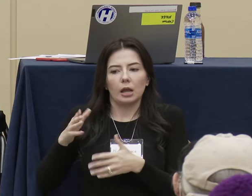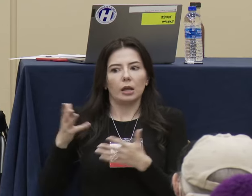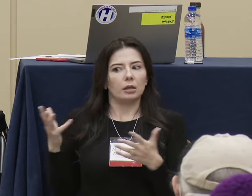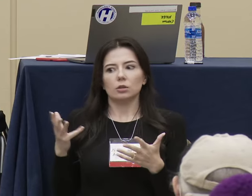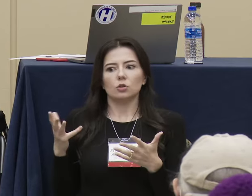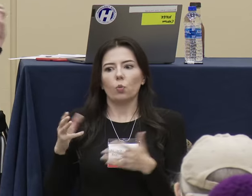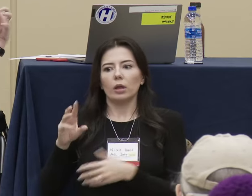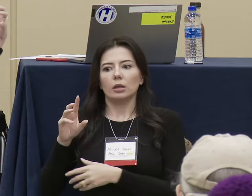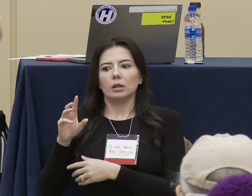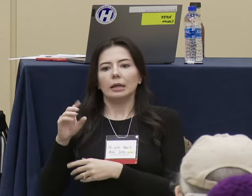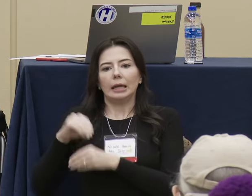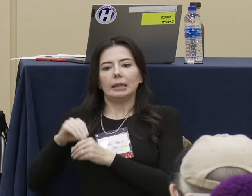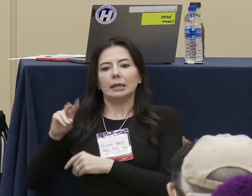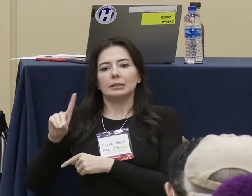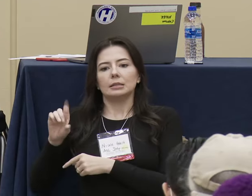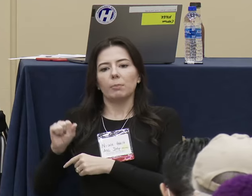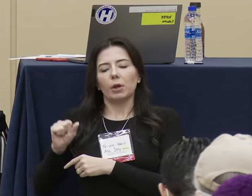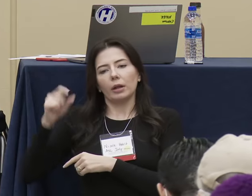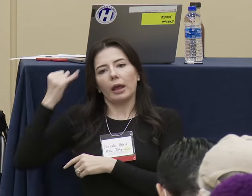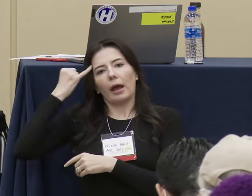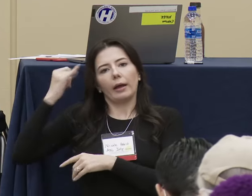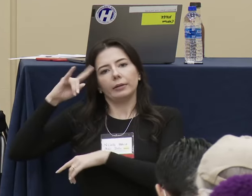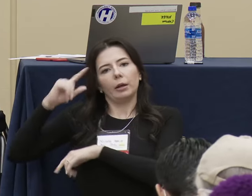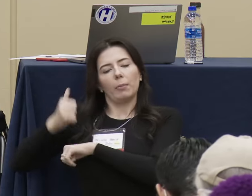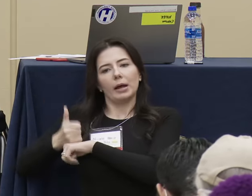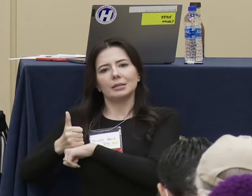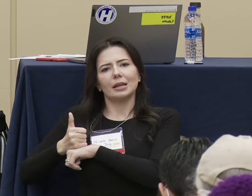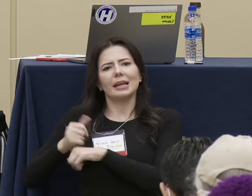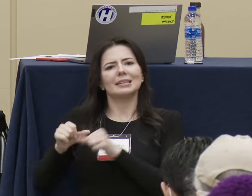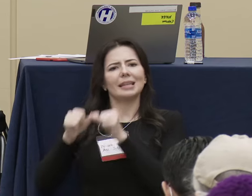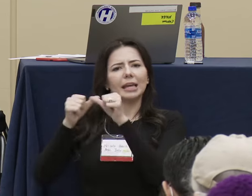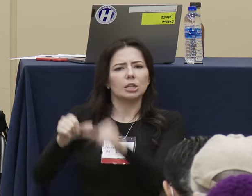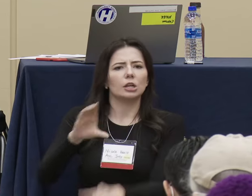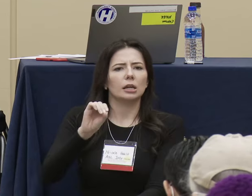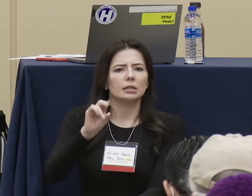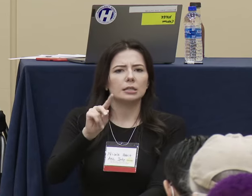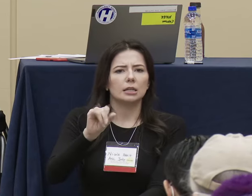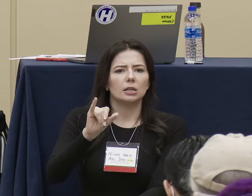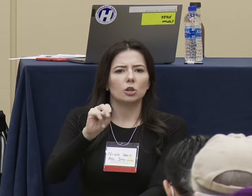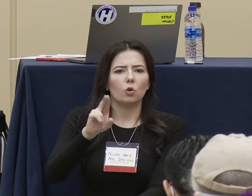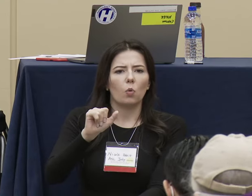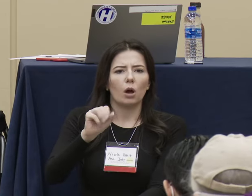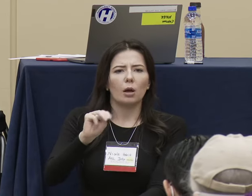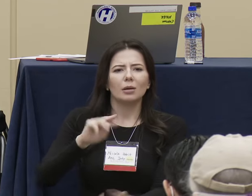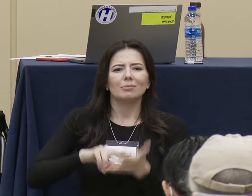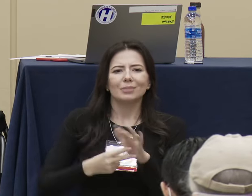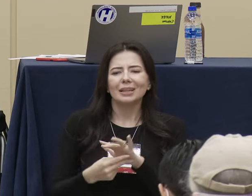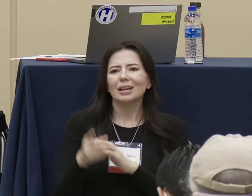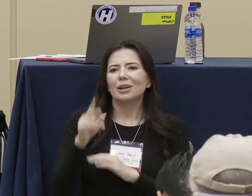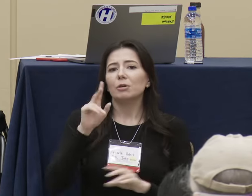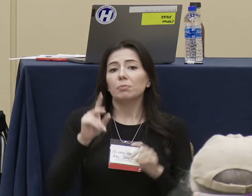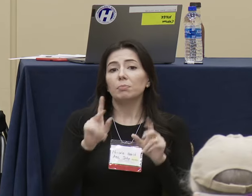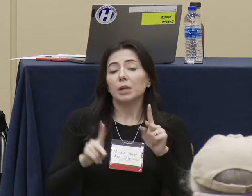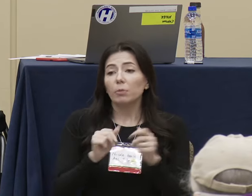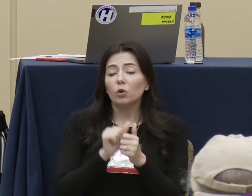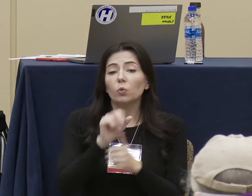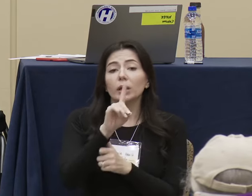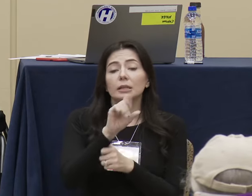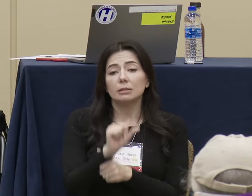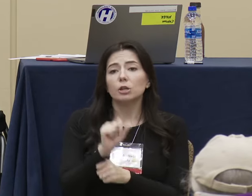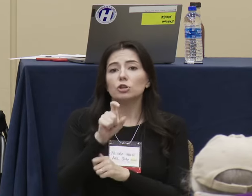is called the continuum. The continuum approach means that people with disabilities should be able to